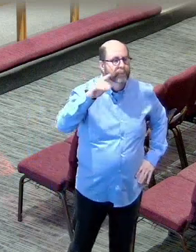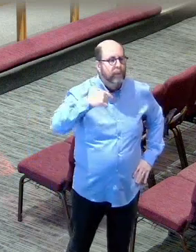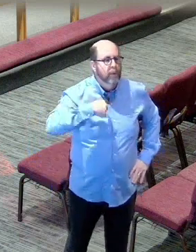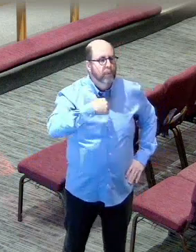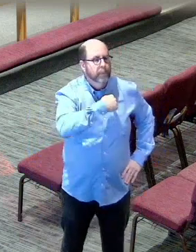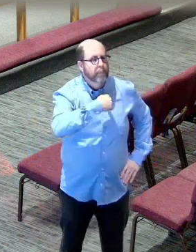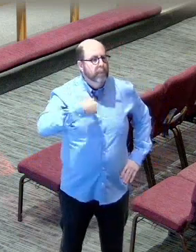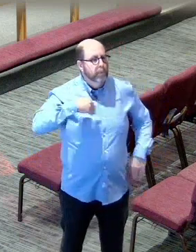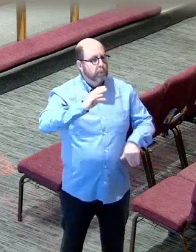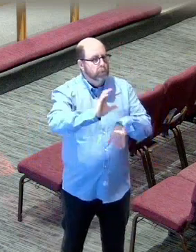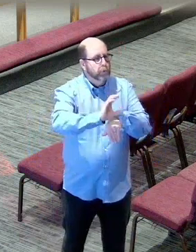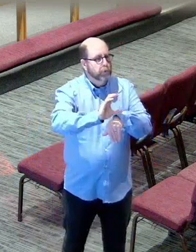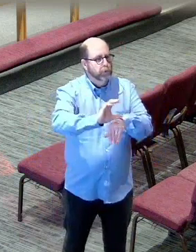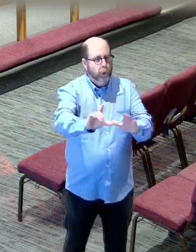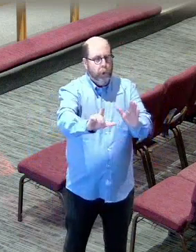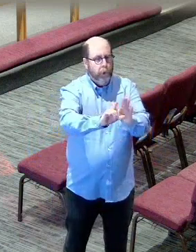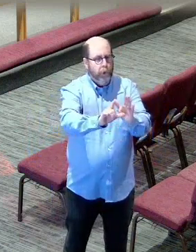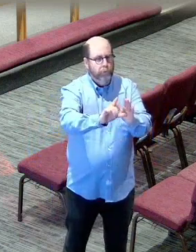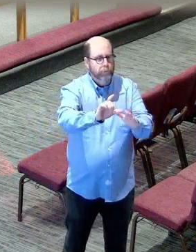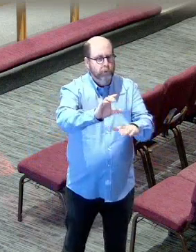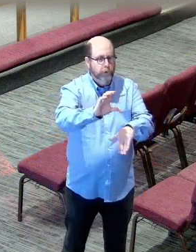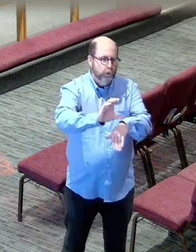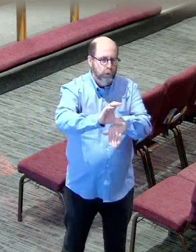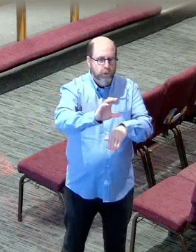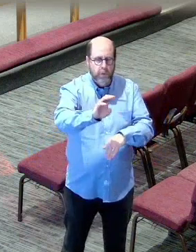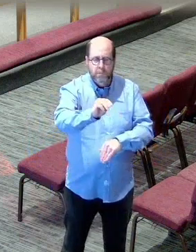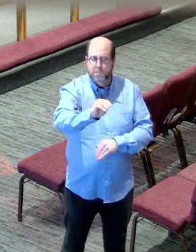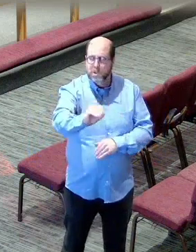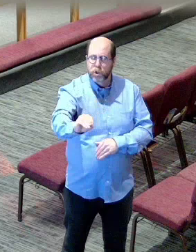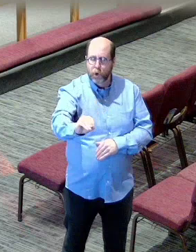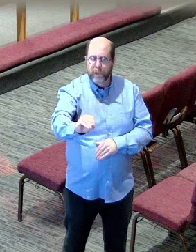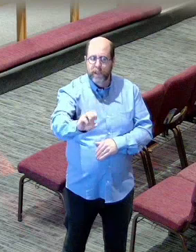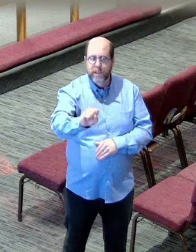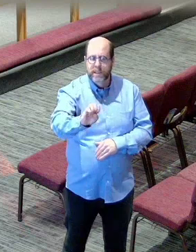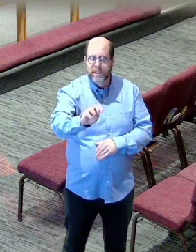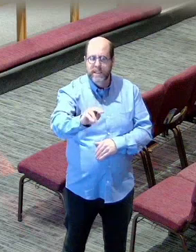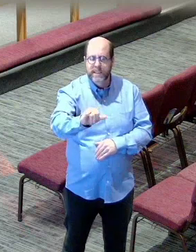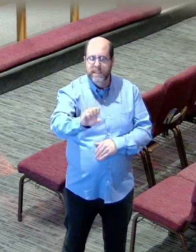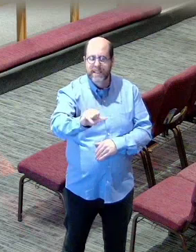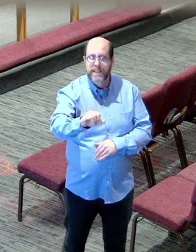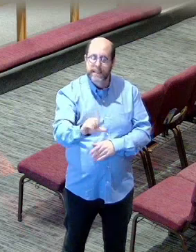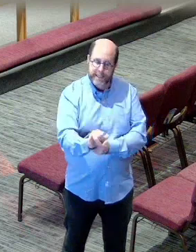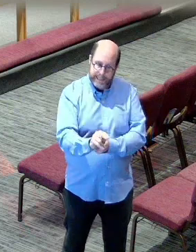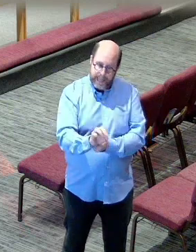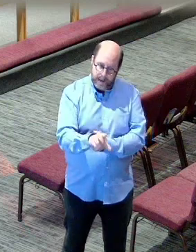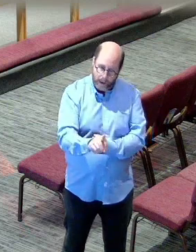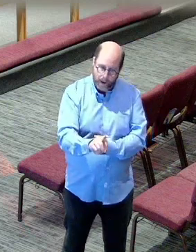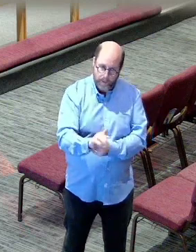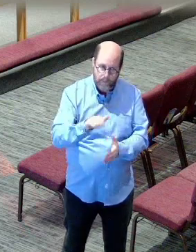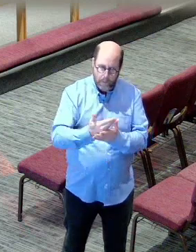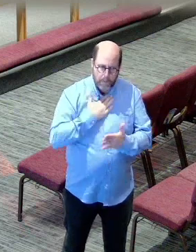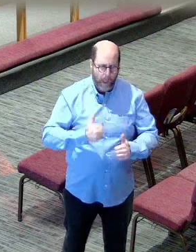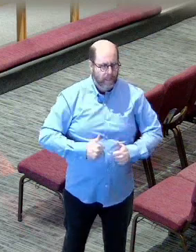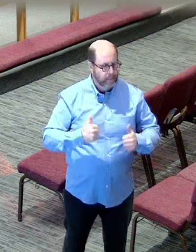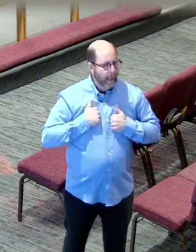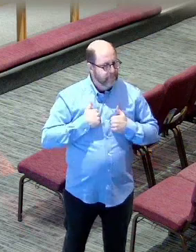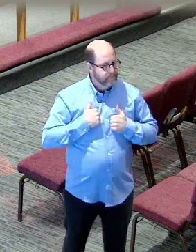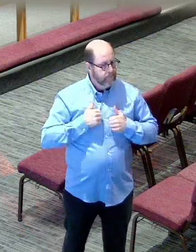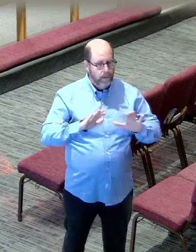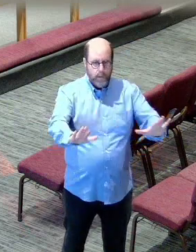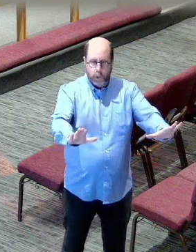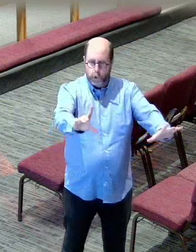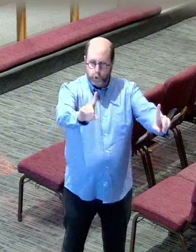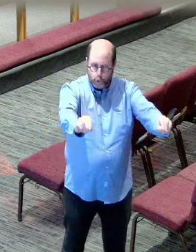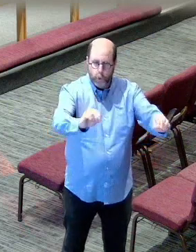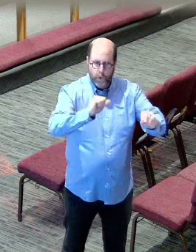or I've been a member of the Lutheran Church Missouri Synod my whole life, and I'm proud of it. So don't confuse me with